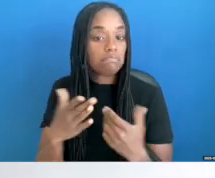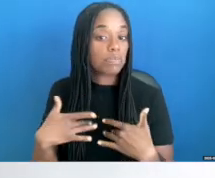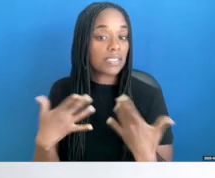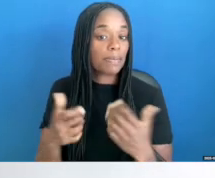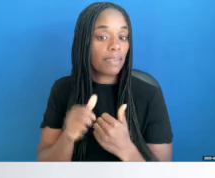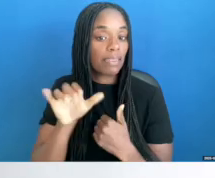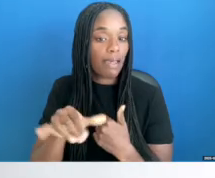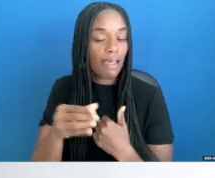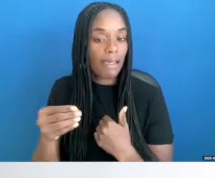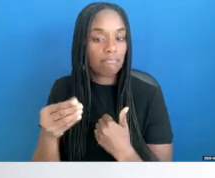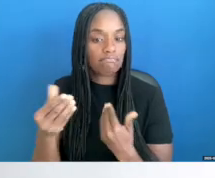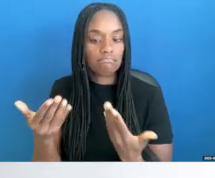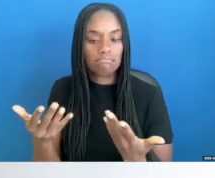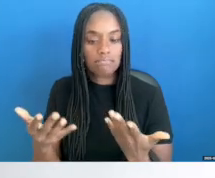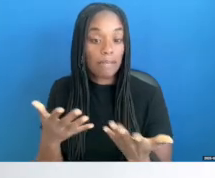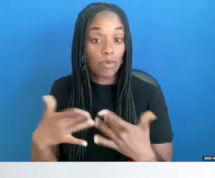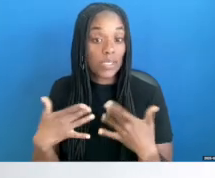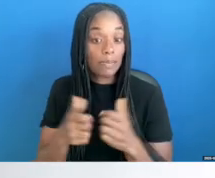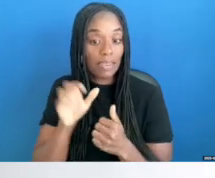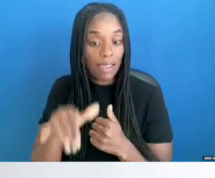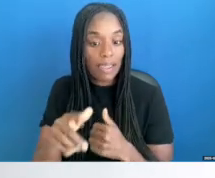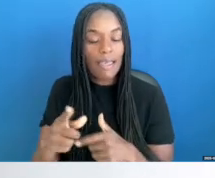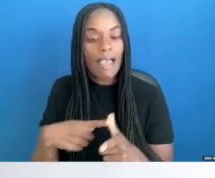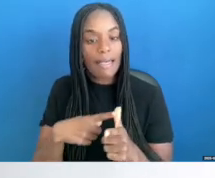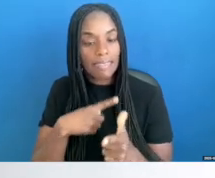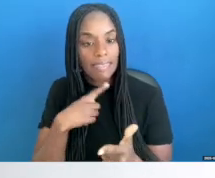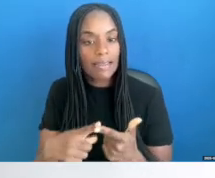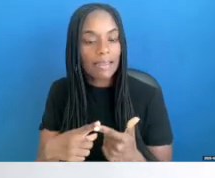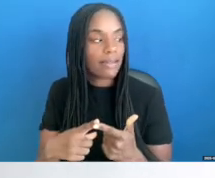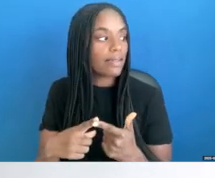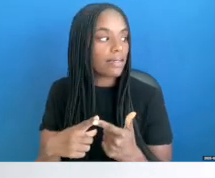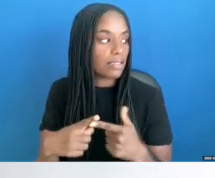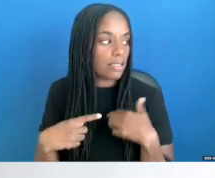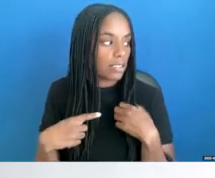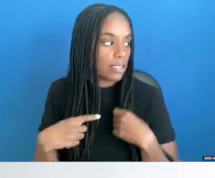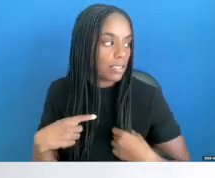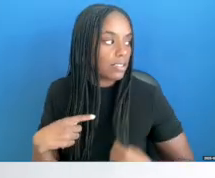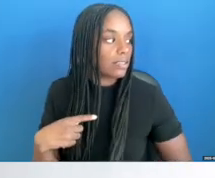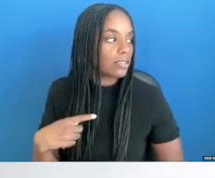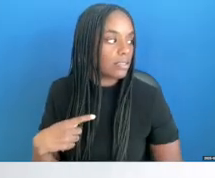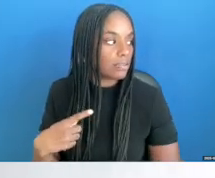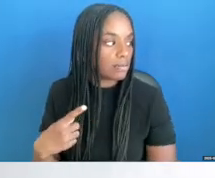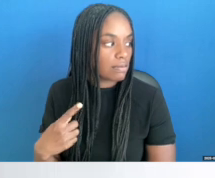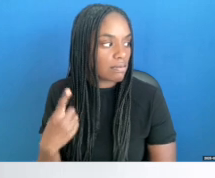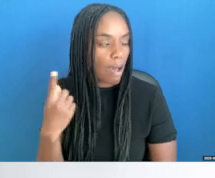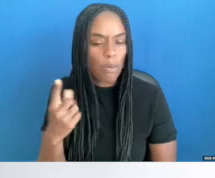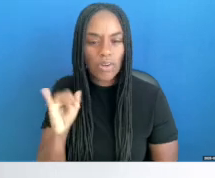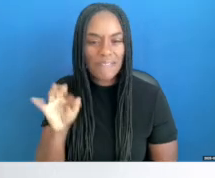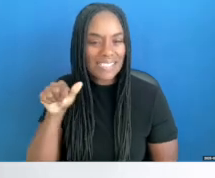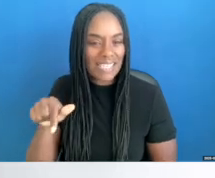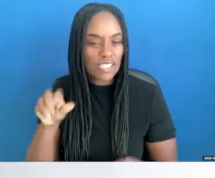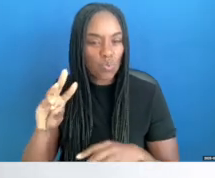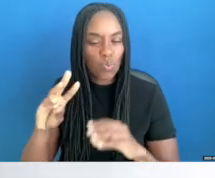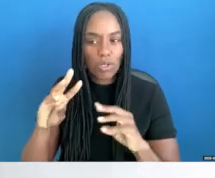with that and kind of where those are. And then in light of that, I was wondering whether it's this workshop or at some